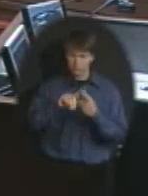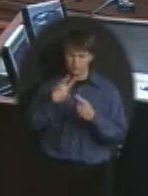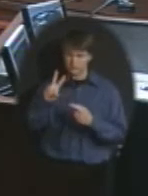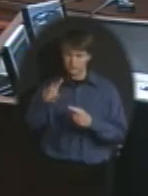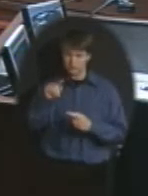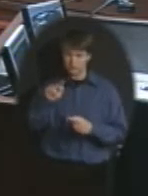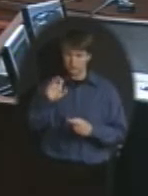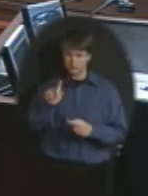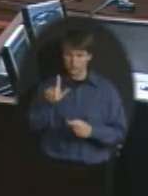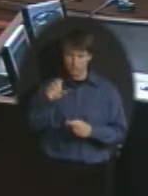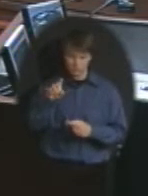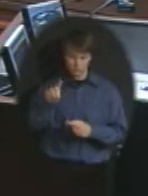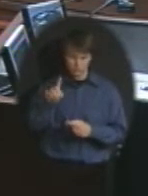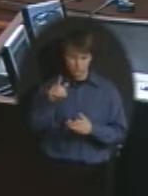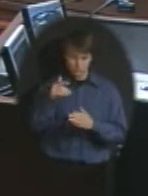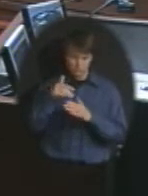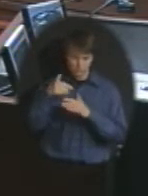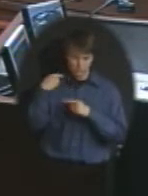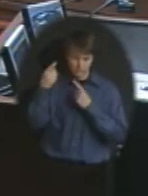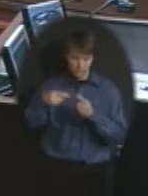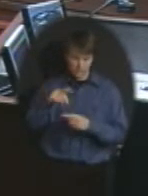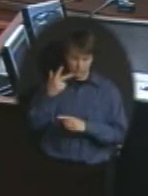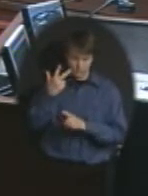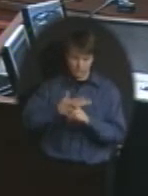period of time.